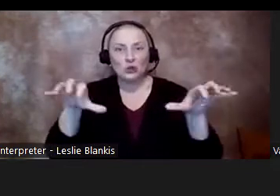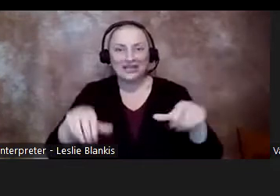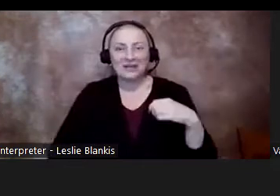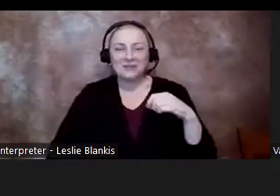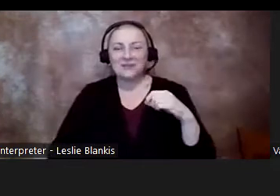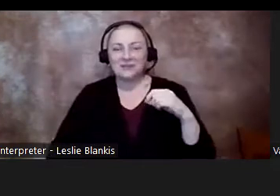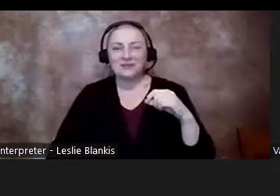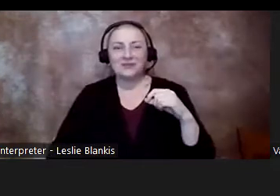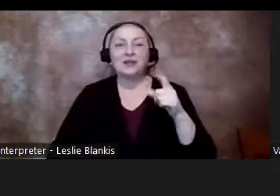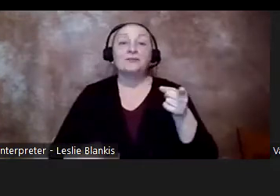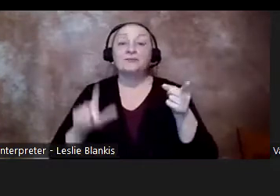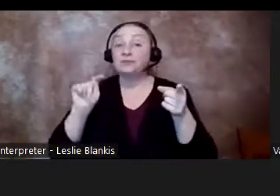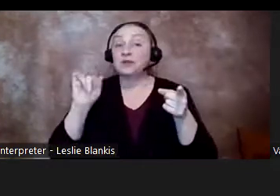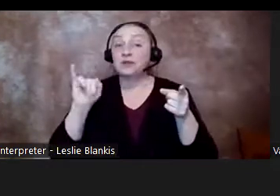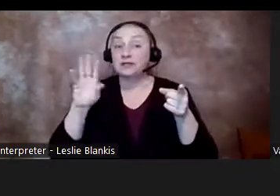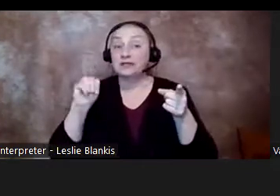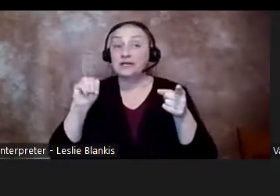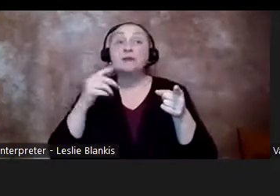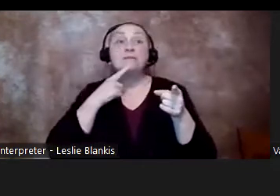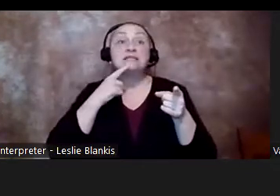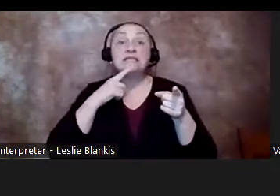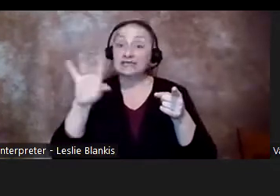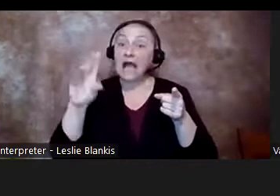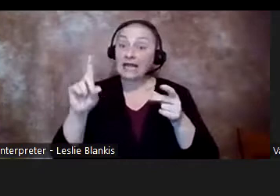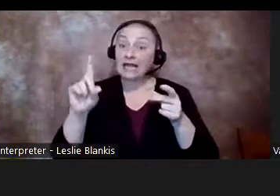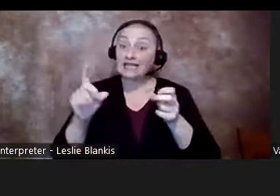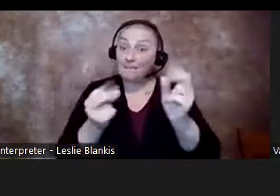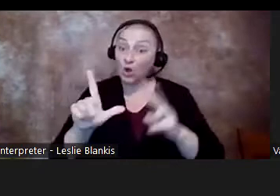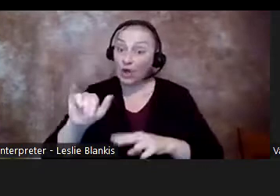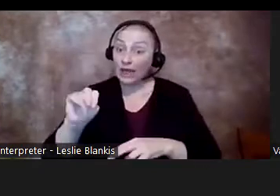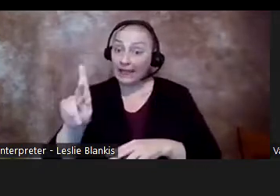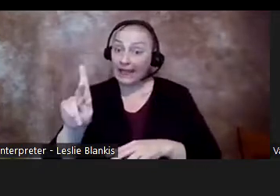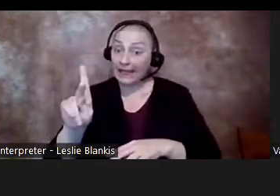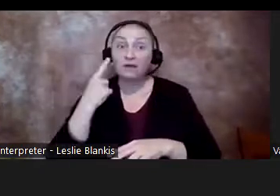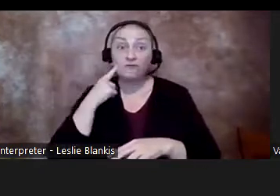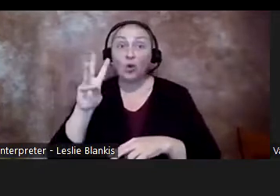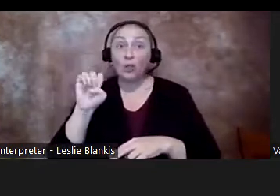And this is Tim. I dropped a link to the website in the chat as well.